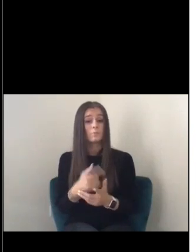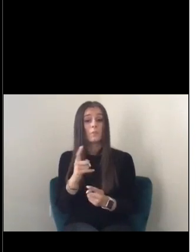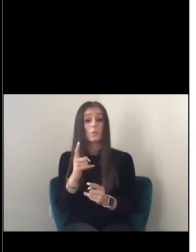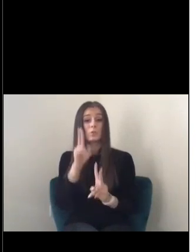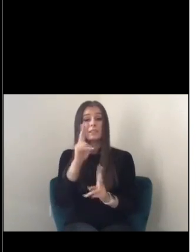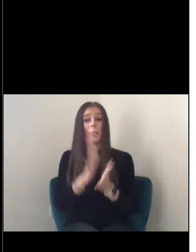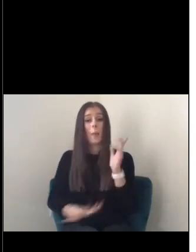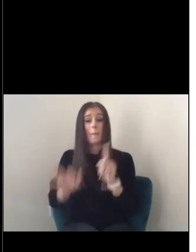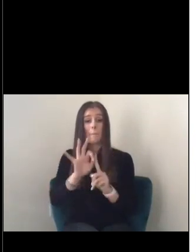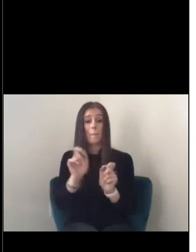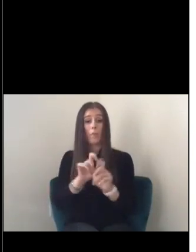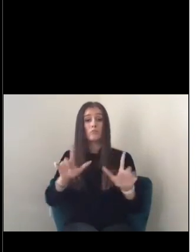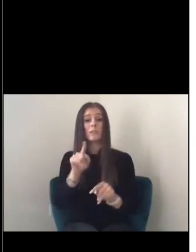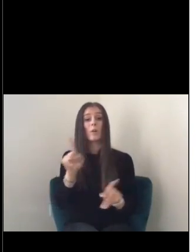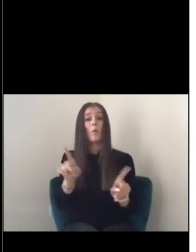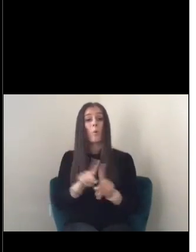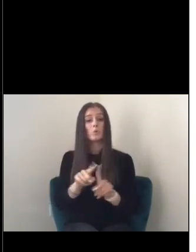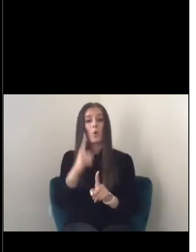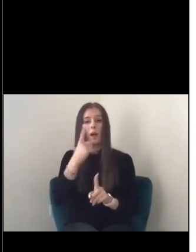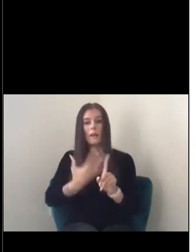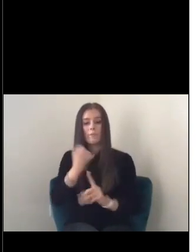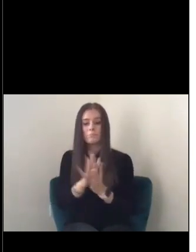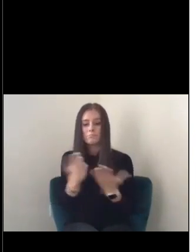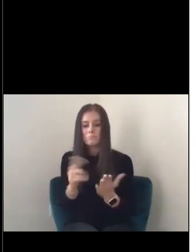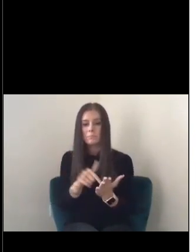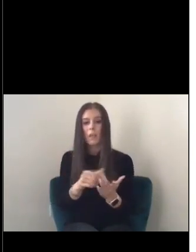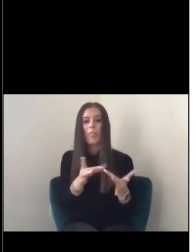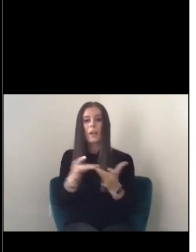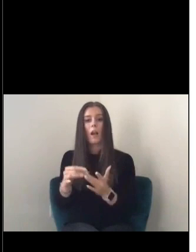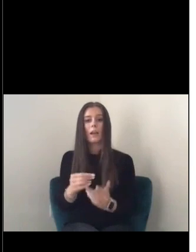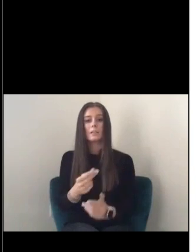is also on pages 82 to 83 of your guide.